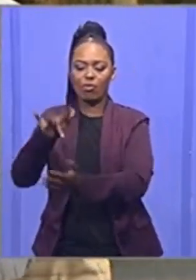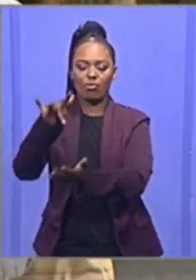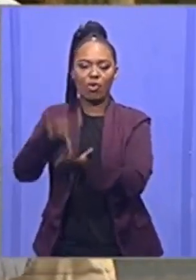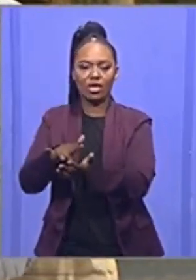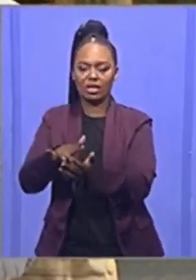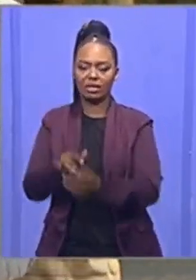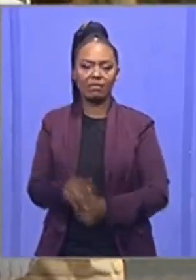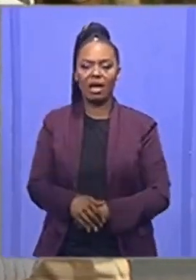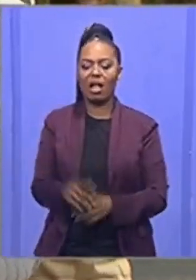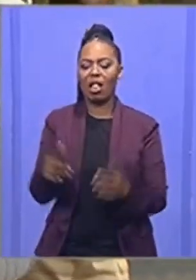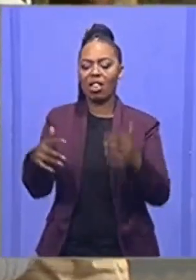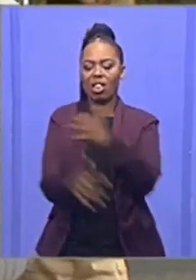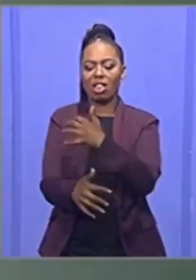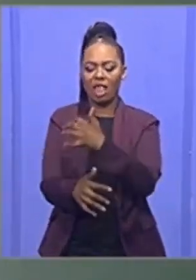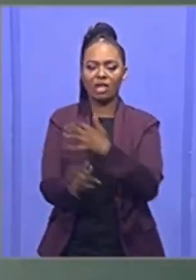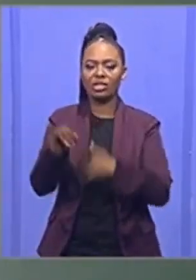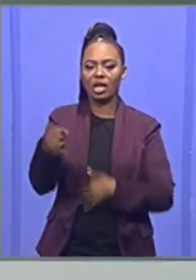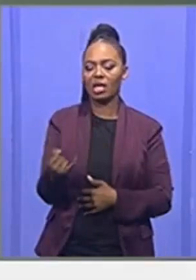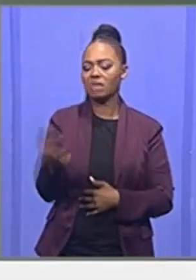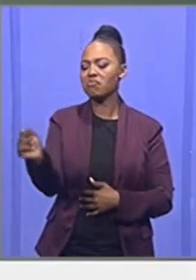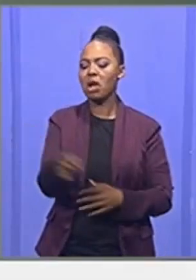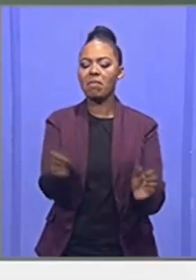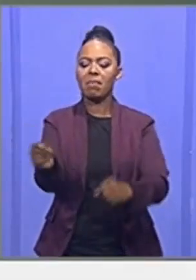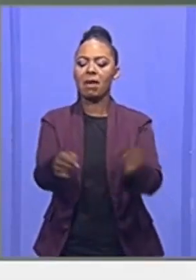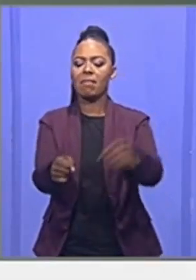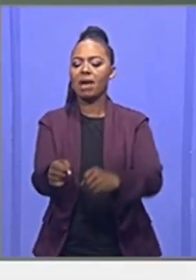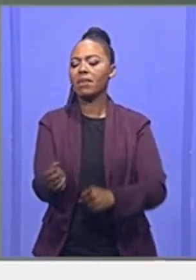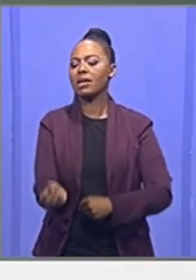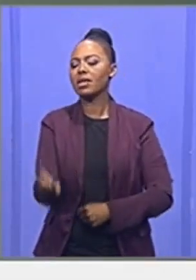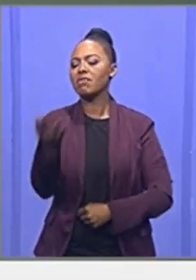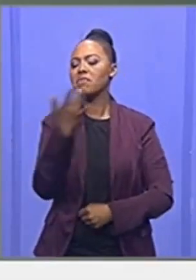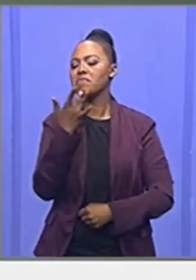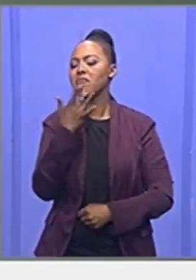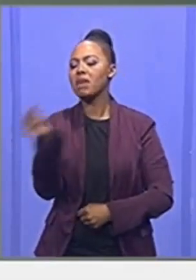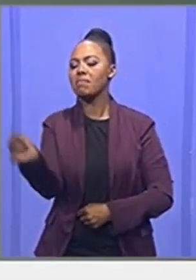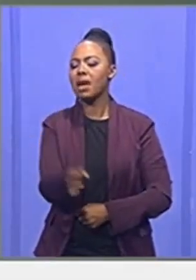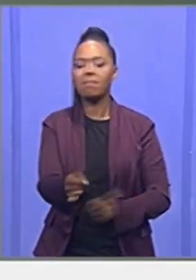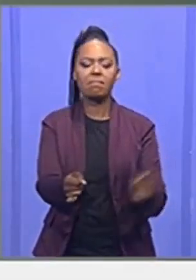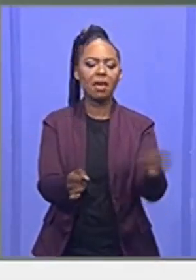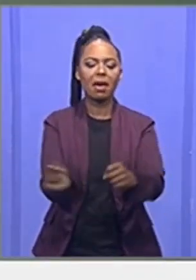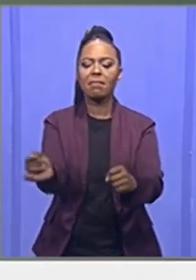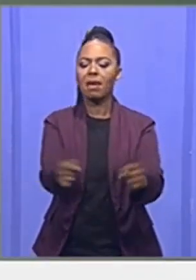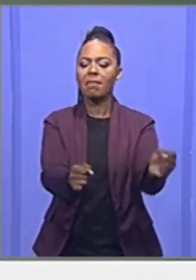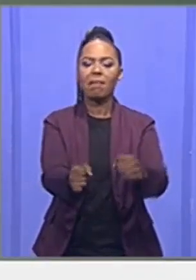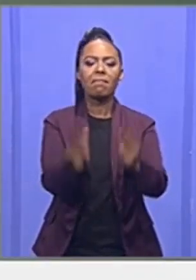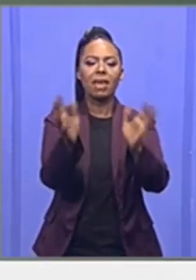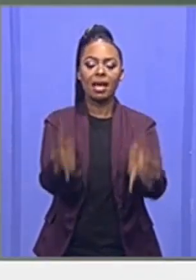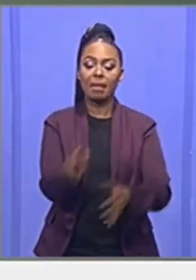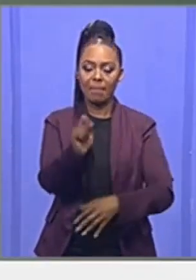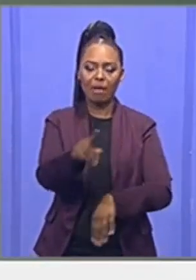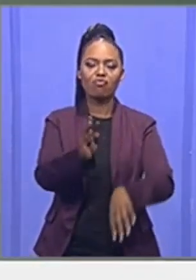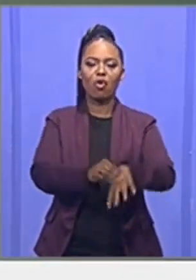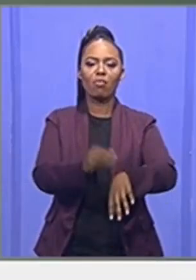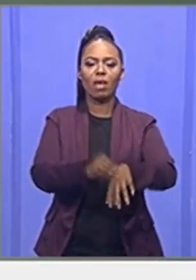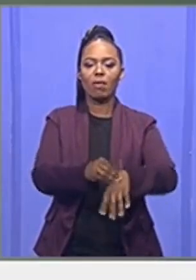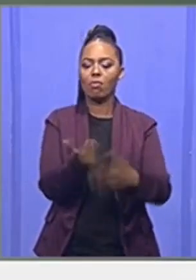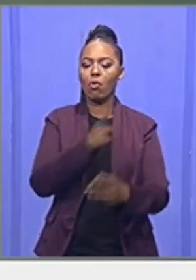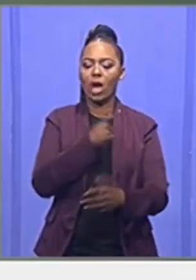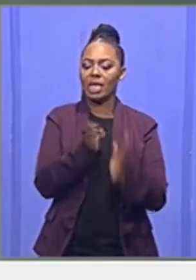We're just employing people for purposes of making sure that we fill in the numbers. And that is where we went wrong. Precisely